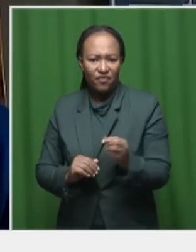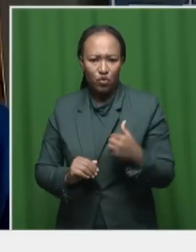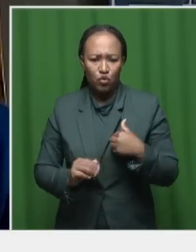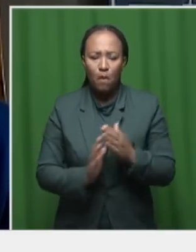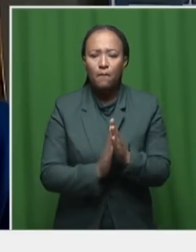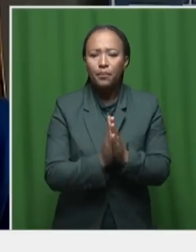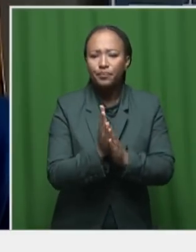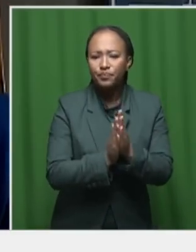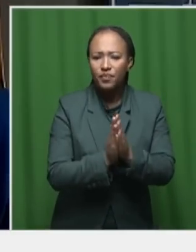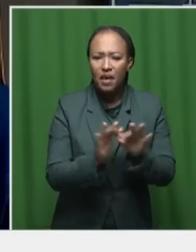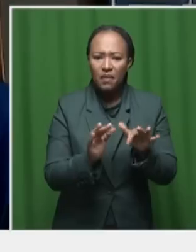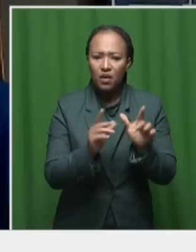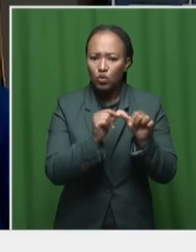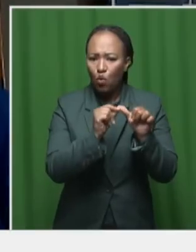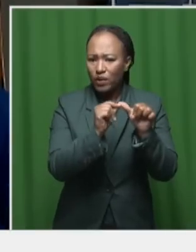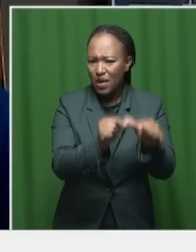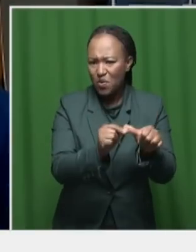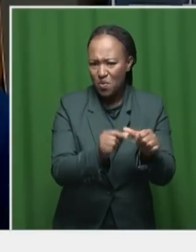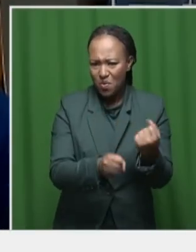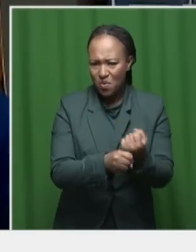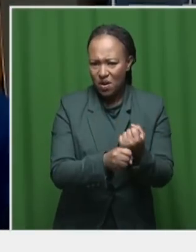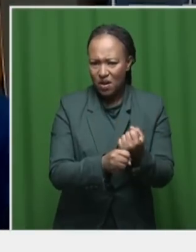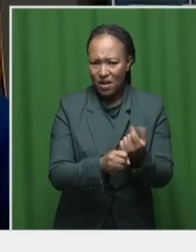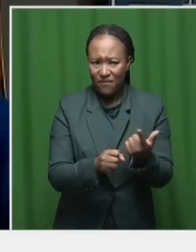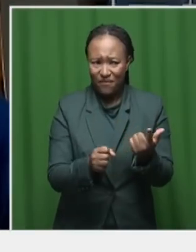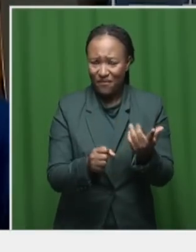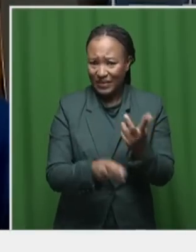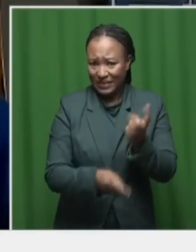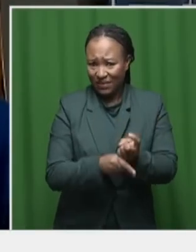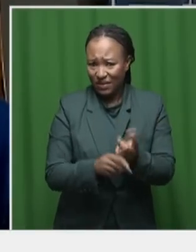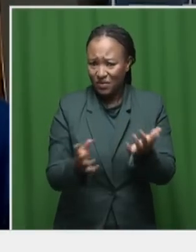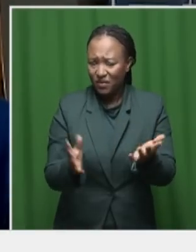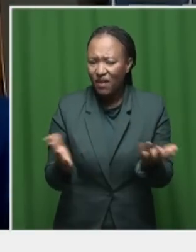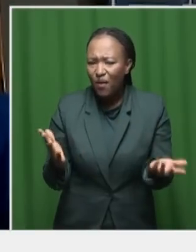to basically stay the course when things are that difficult?